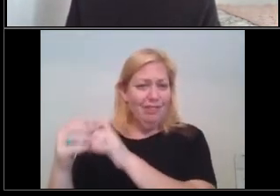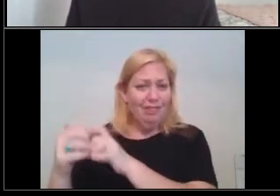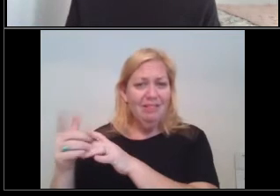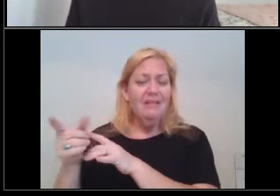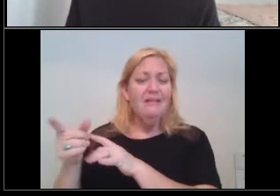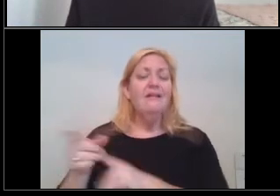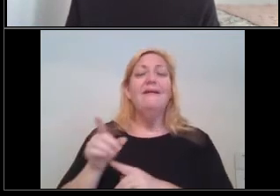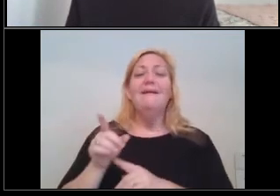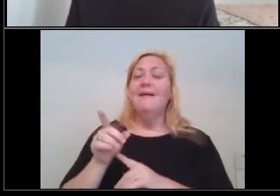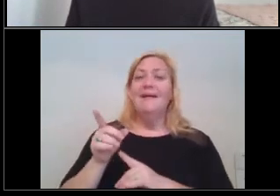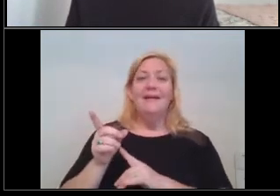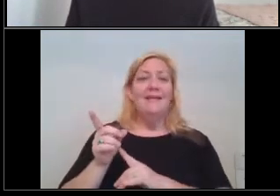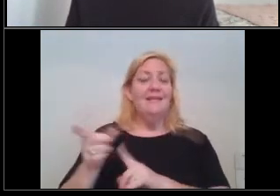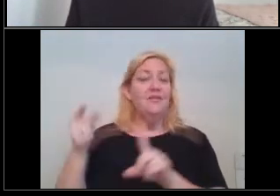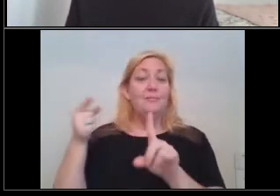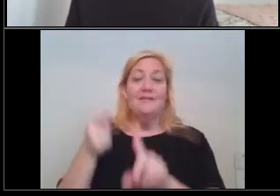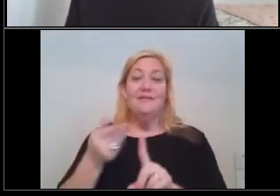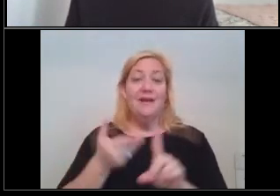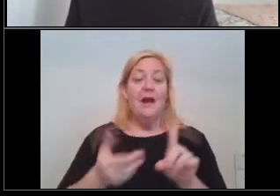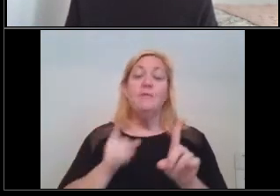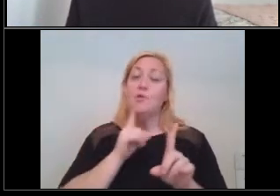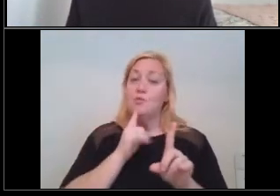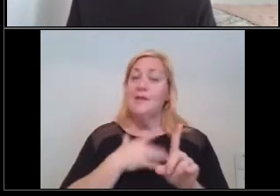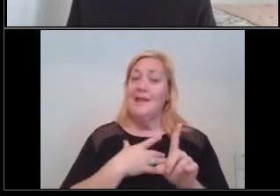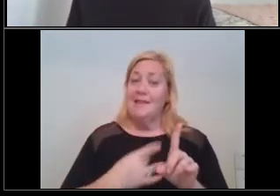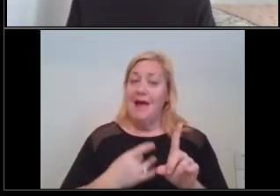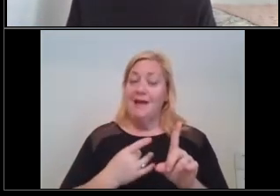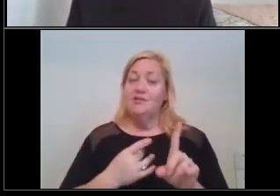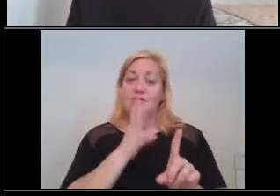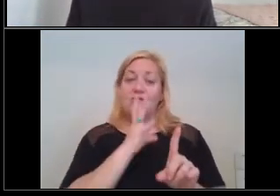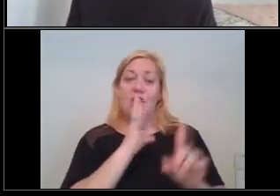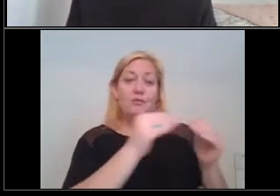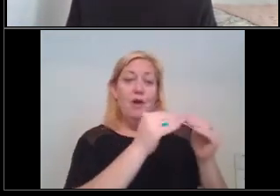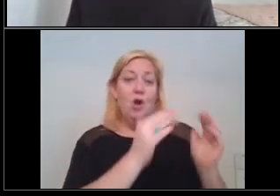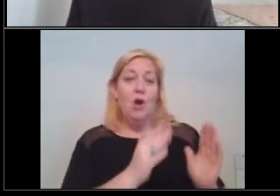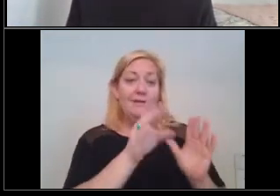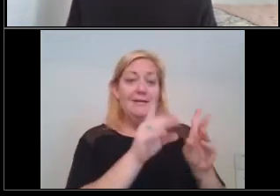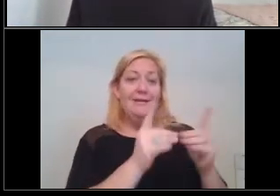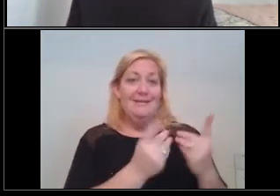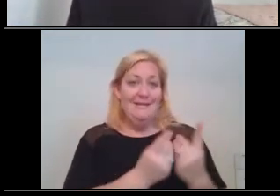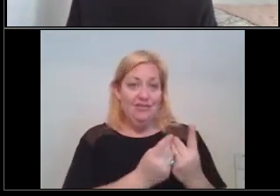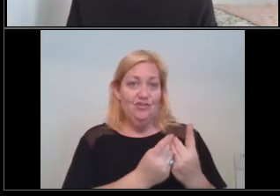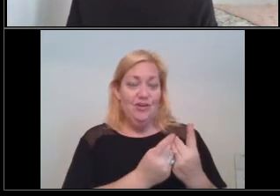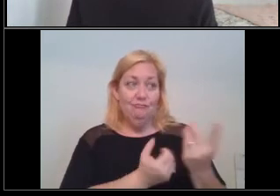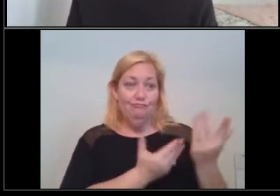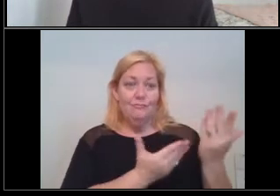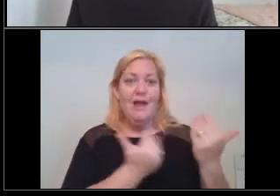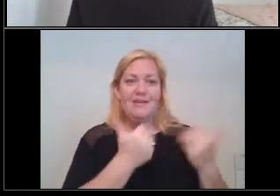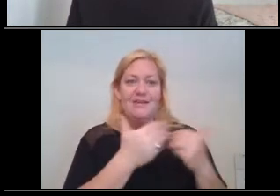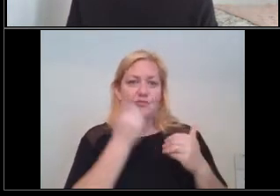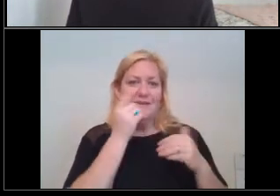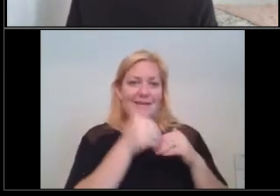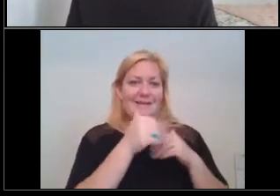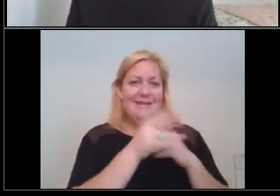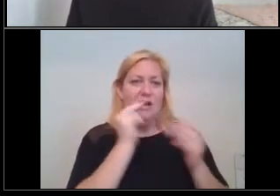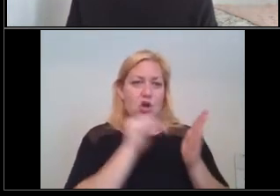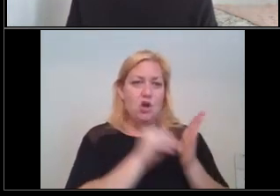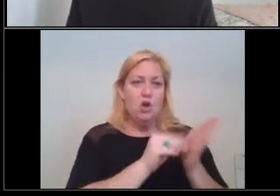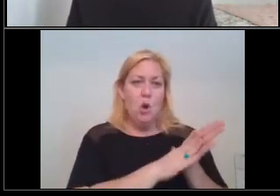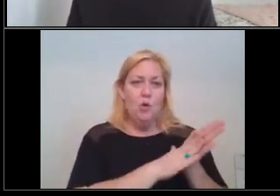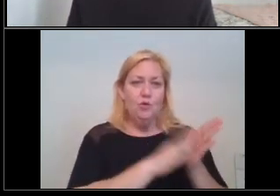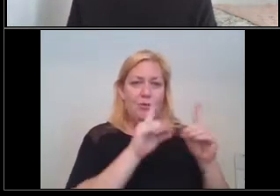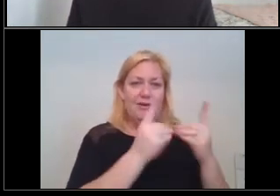the specific items, I'd really like to defer to my colleagues in the district, and I did just send a note to our district director